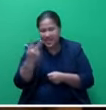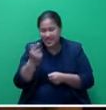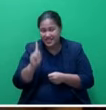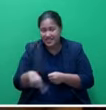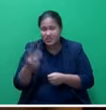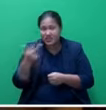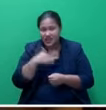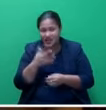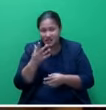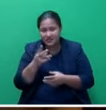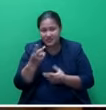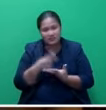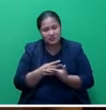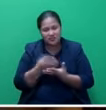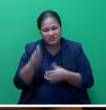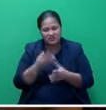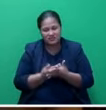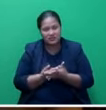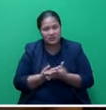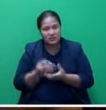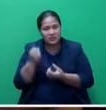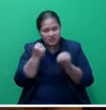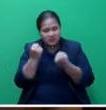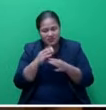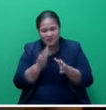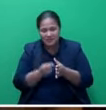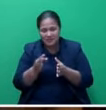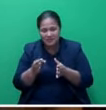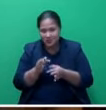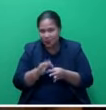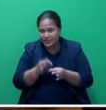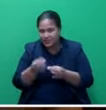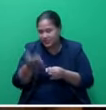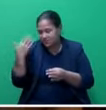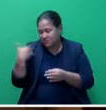18,821 hectares of cane was planted over the past 5 years.